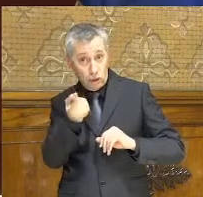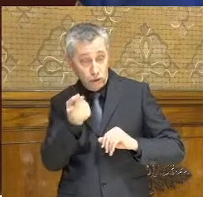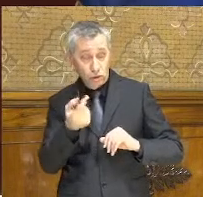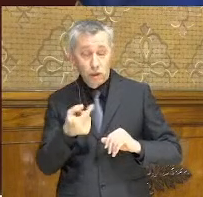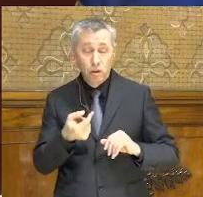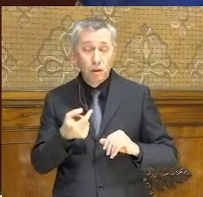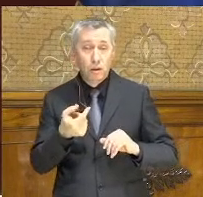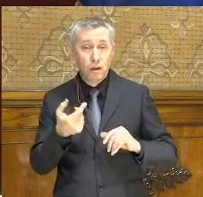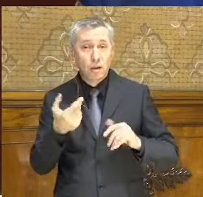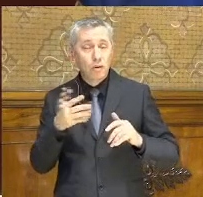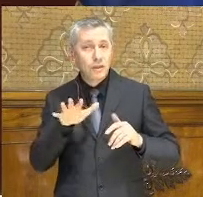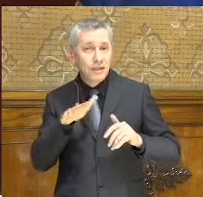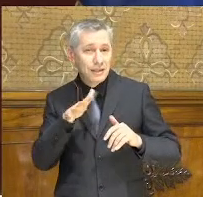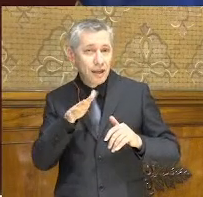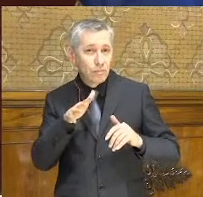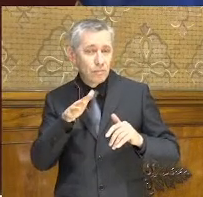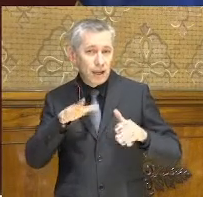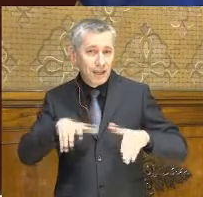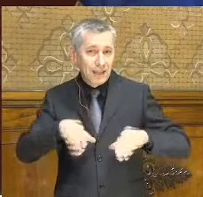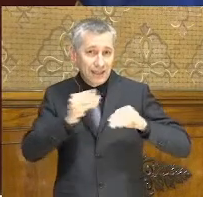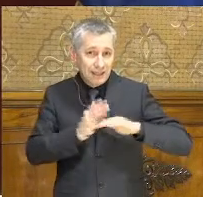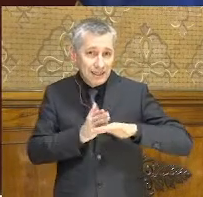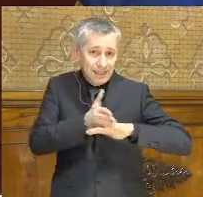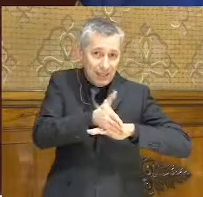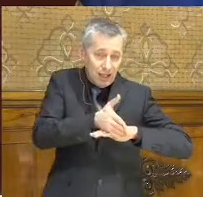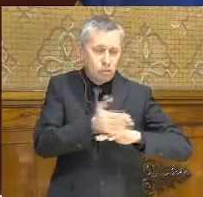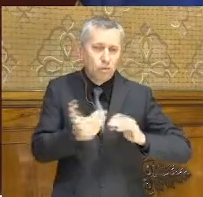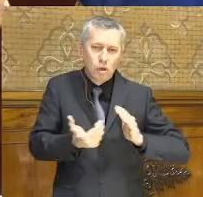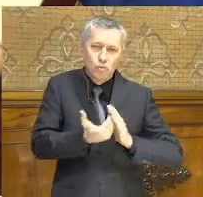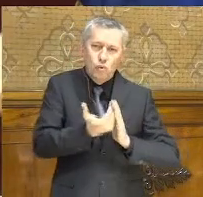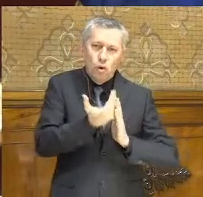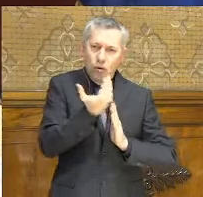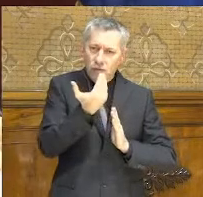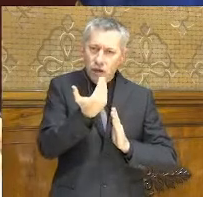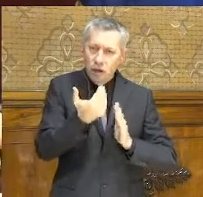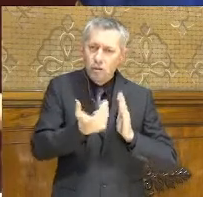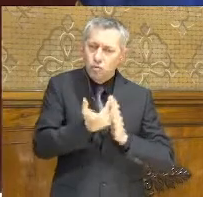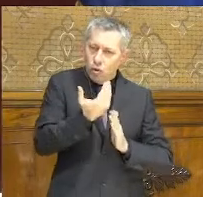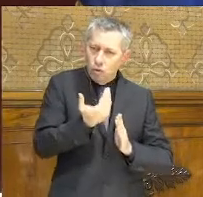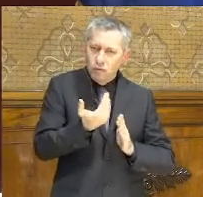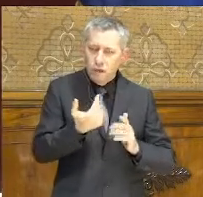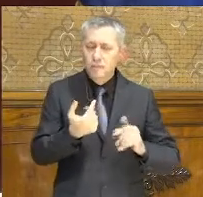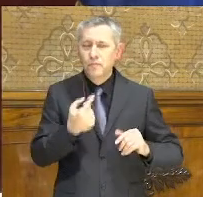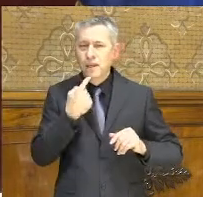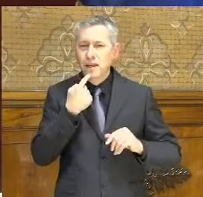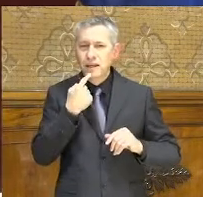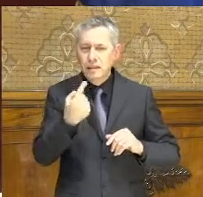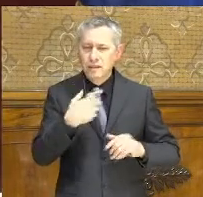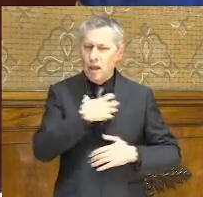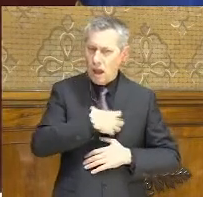a revisionary hospitality, not without anxiety and hostility, and